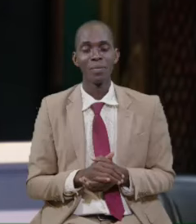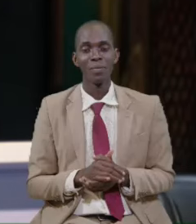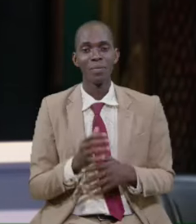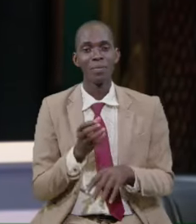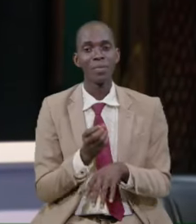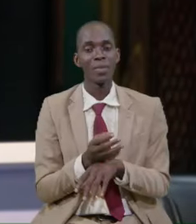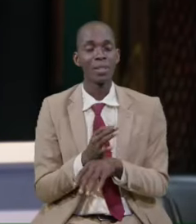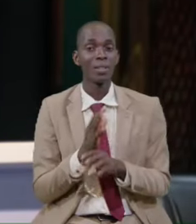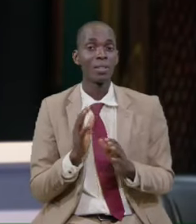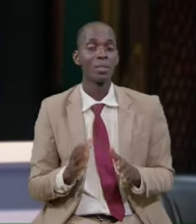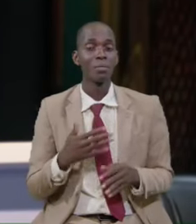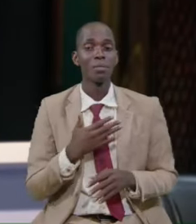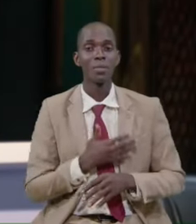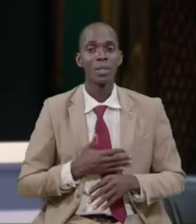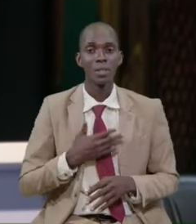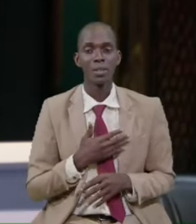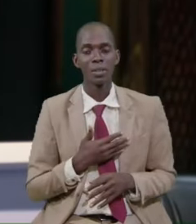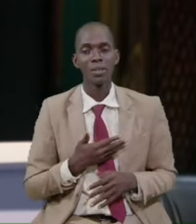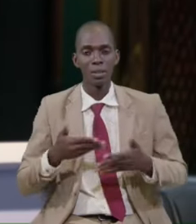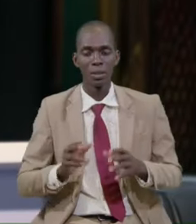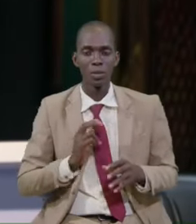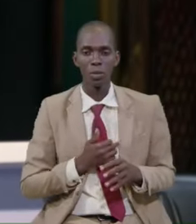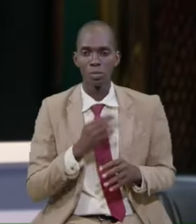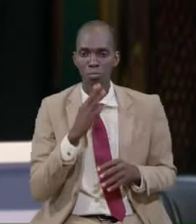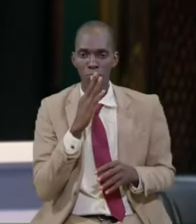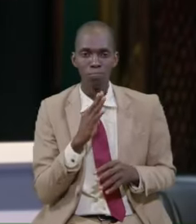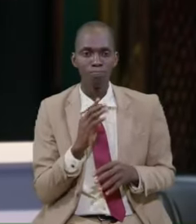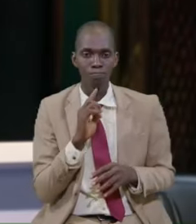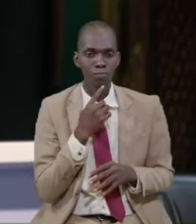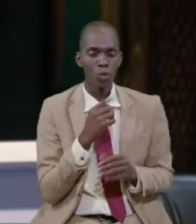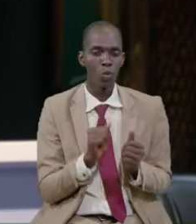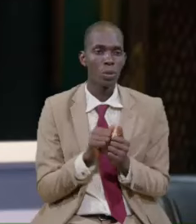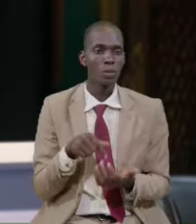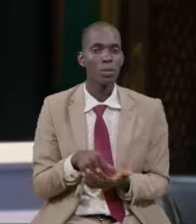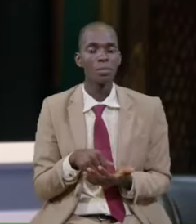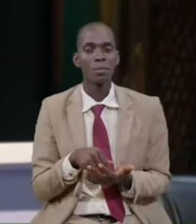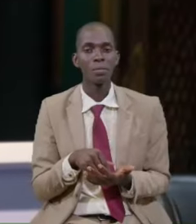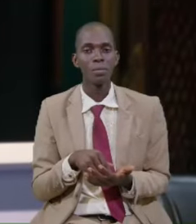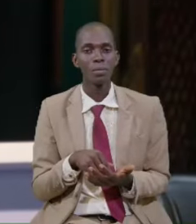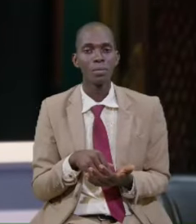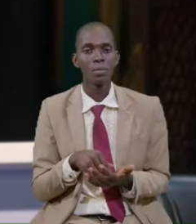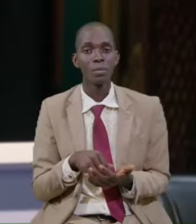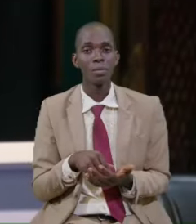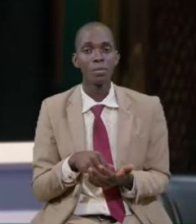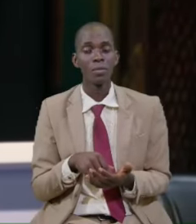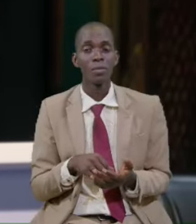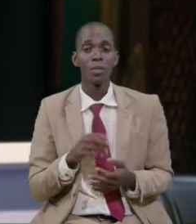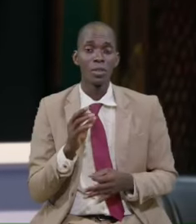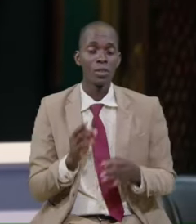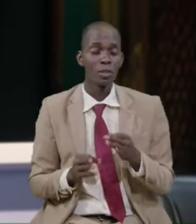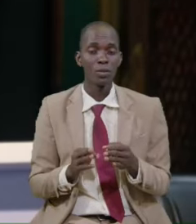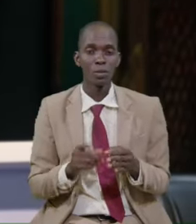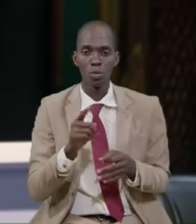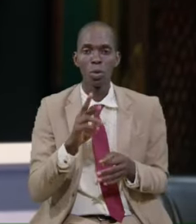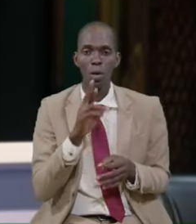please. Let's be up and doing. Like I said, if you are watching online and you just gave your life to